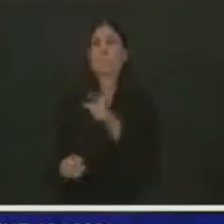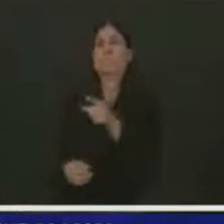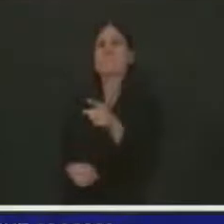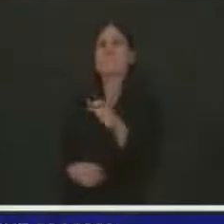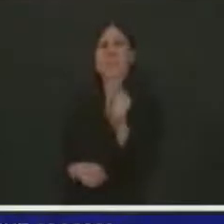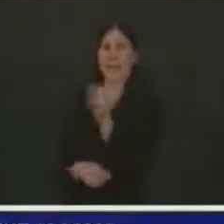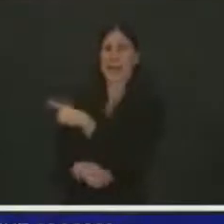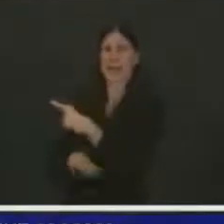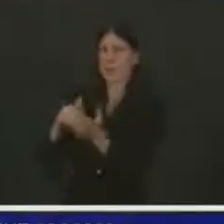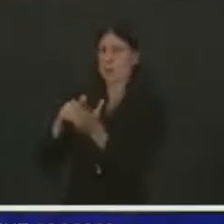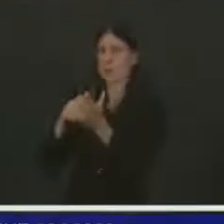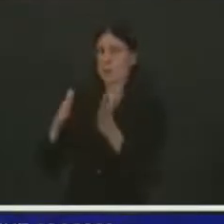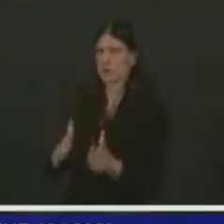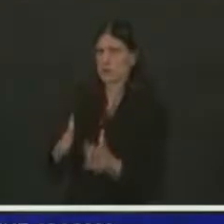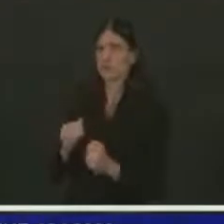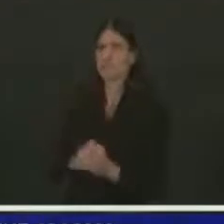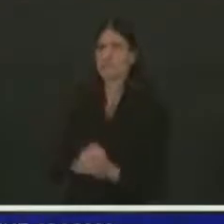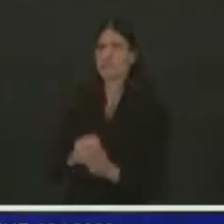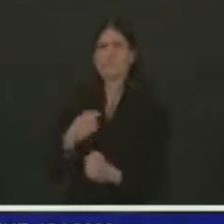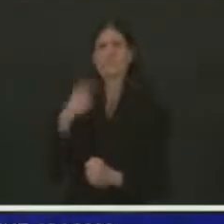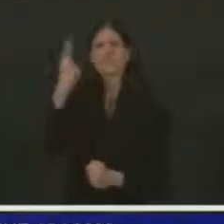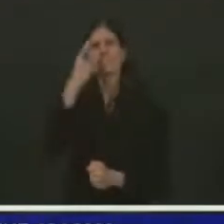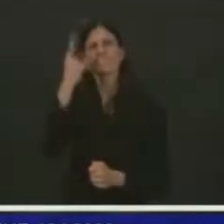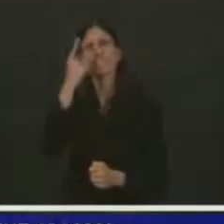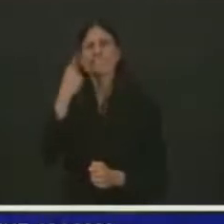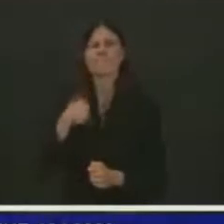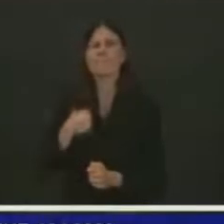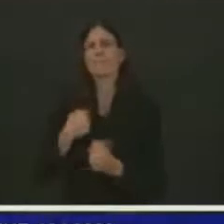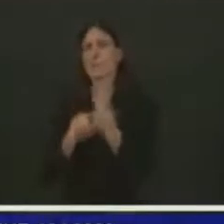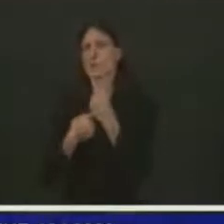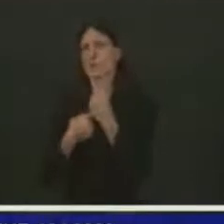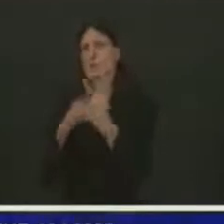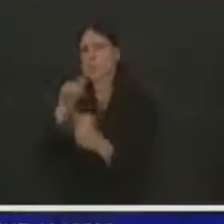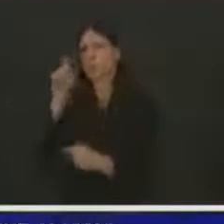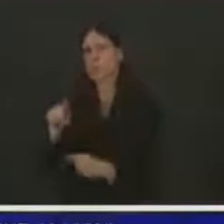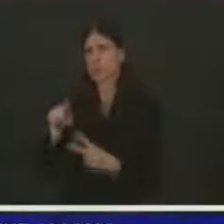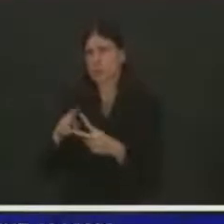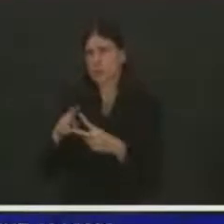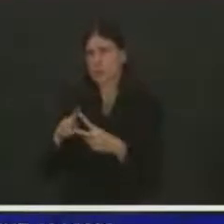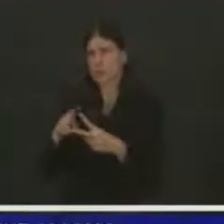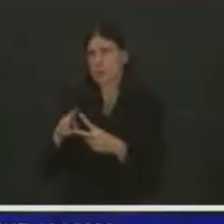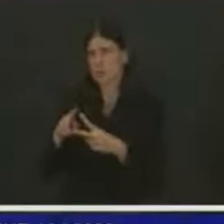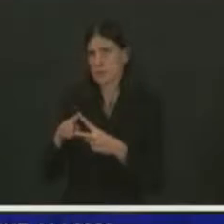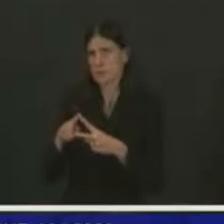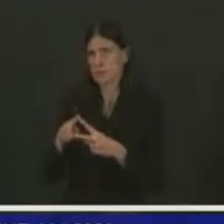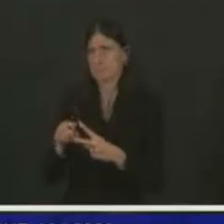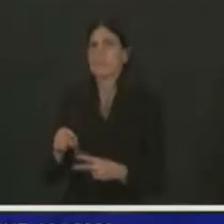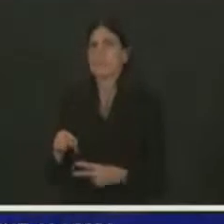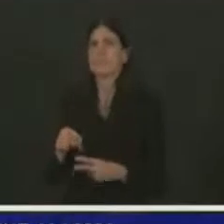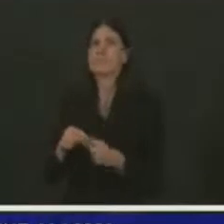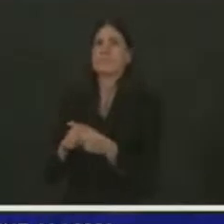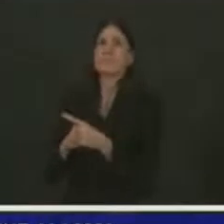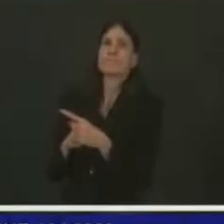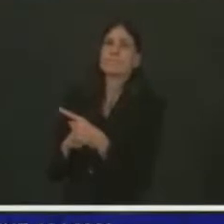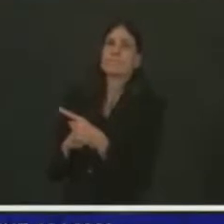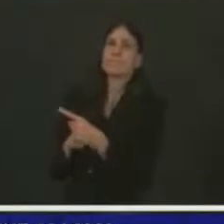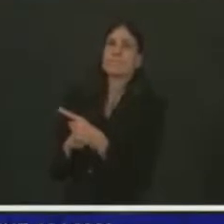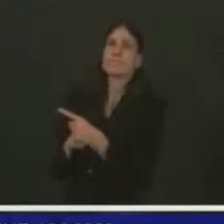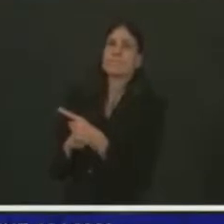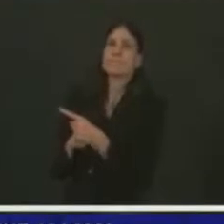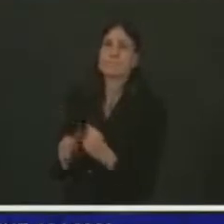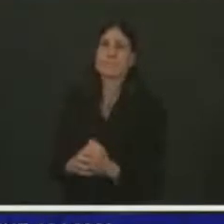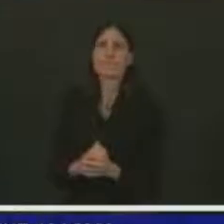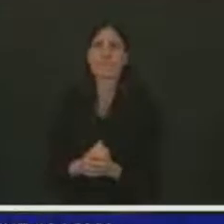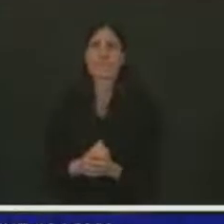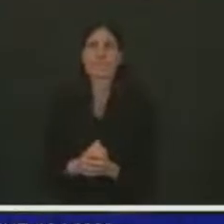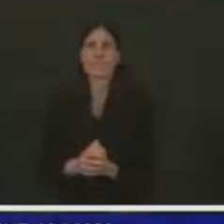fronts. Number one, I hear from people, I'm sure we all hear from people, that I'd love to get tested because I think I had COVID in